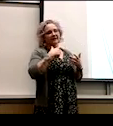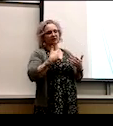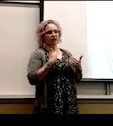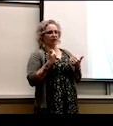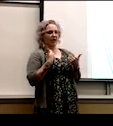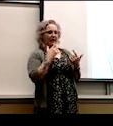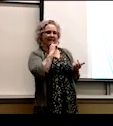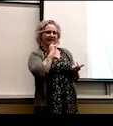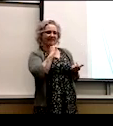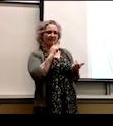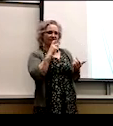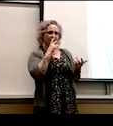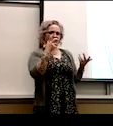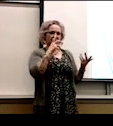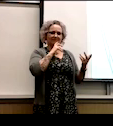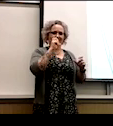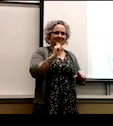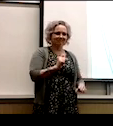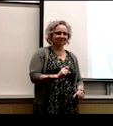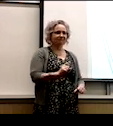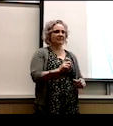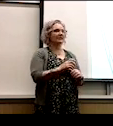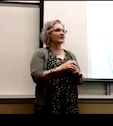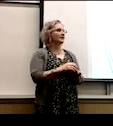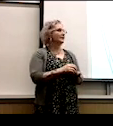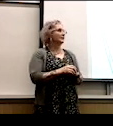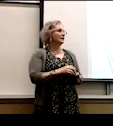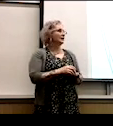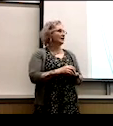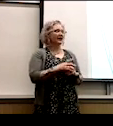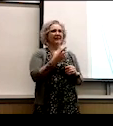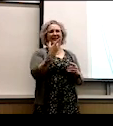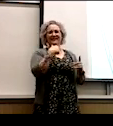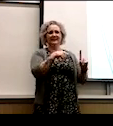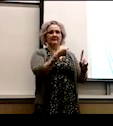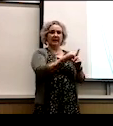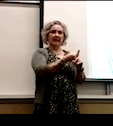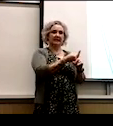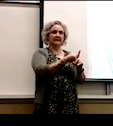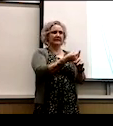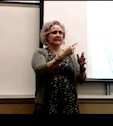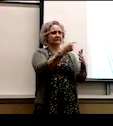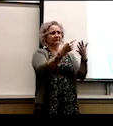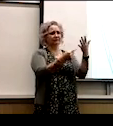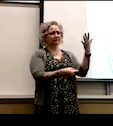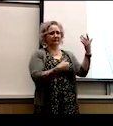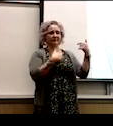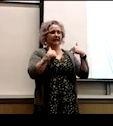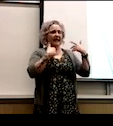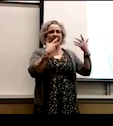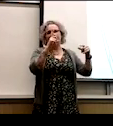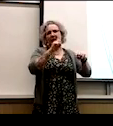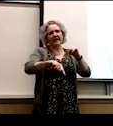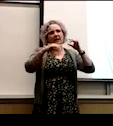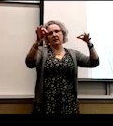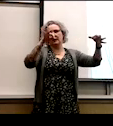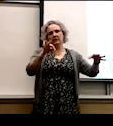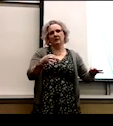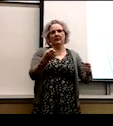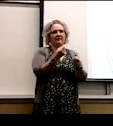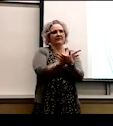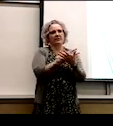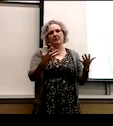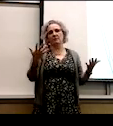some of those causes. And then the effects, I can't go through, I'm not a biochemist and geneticist to know all of the